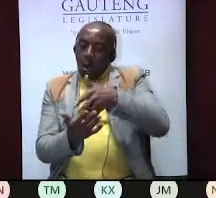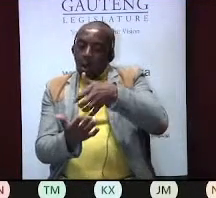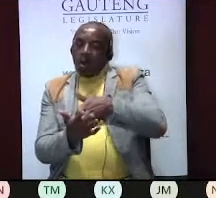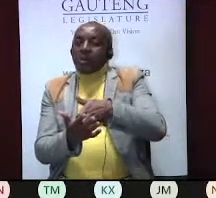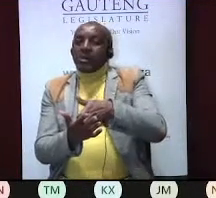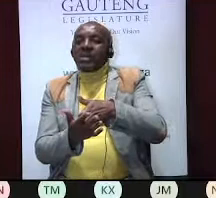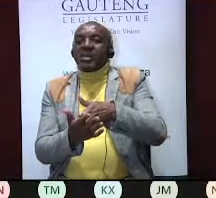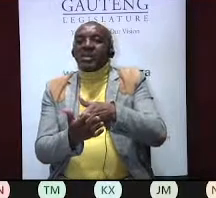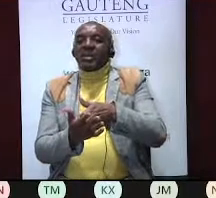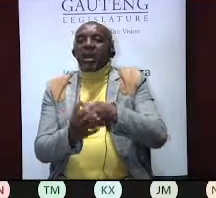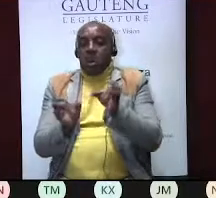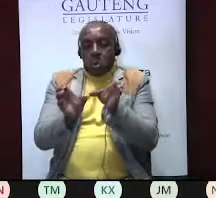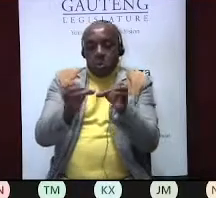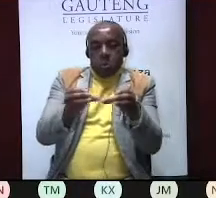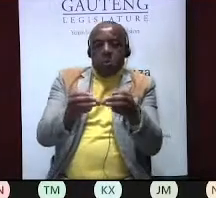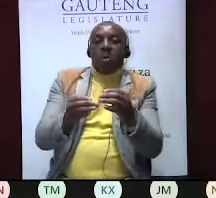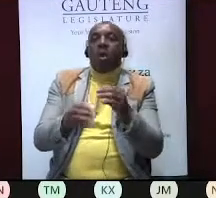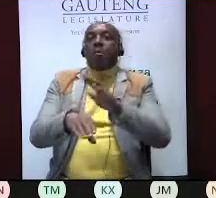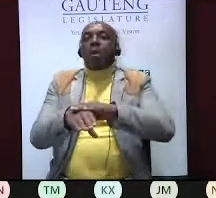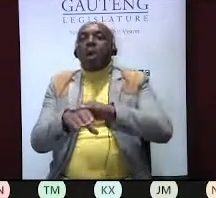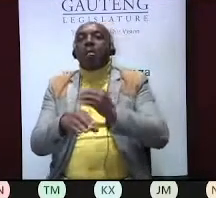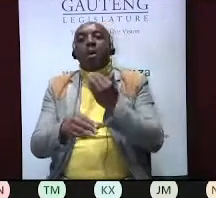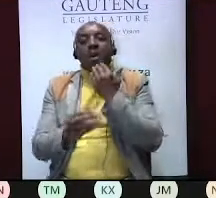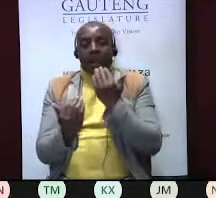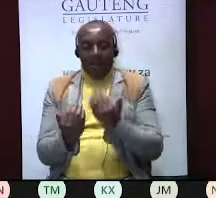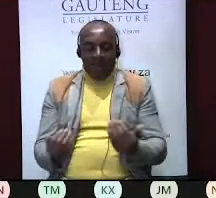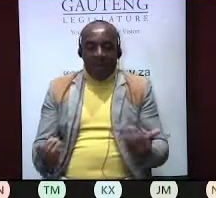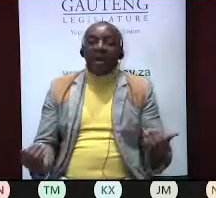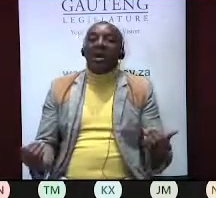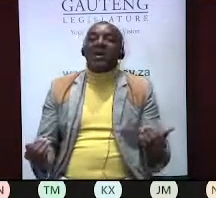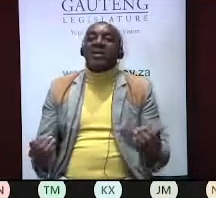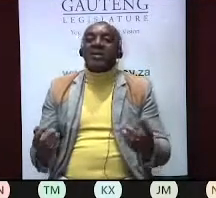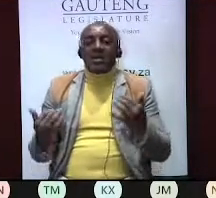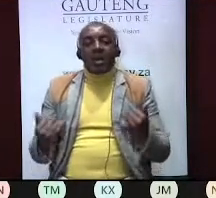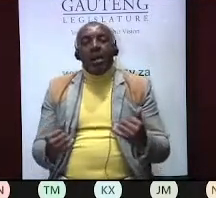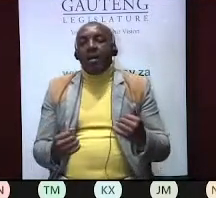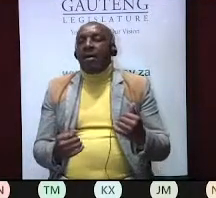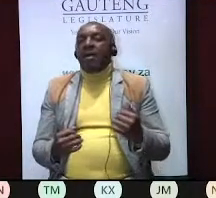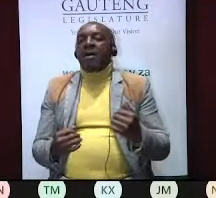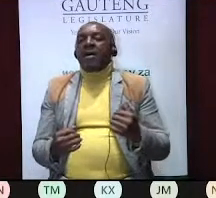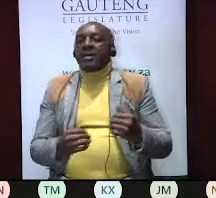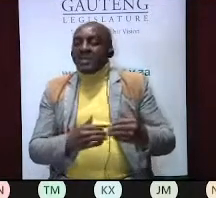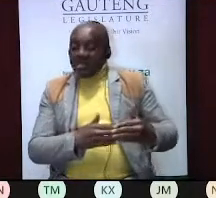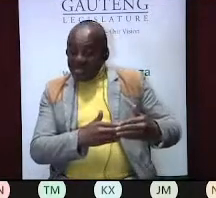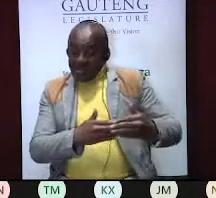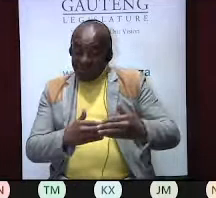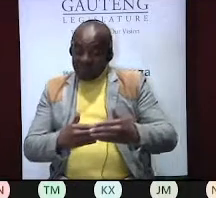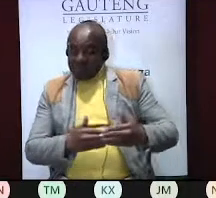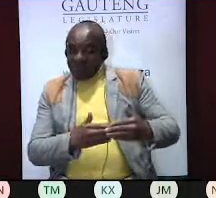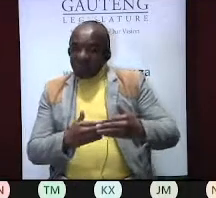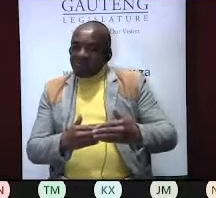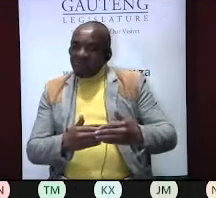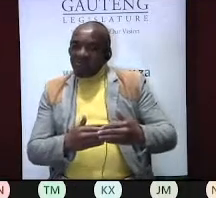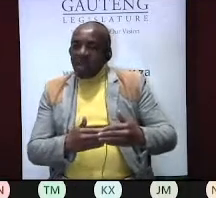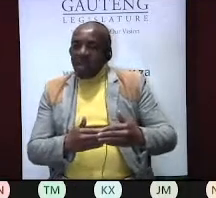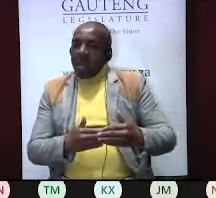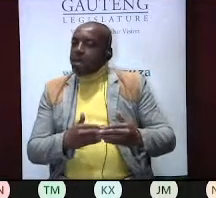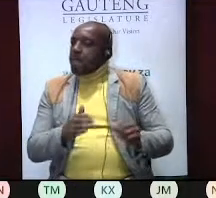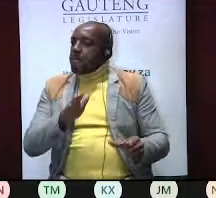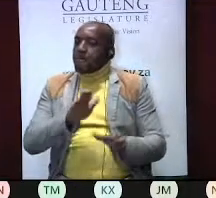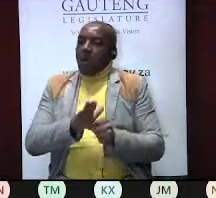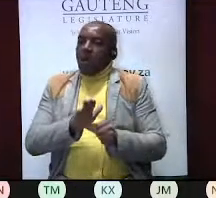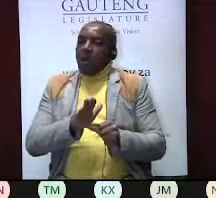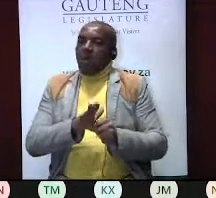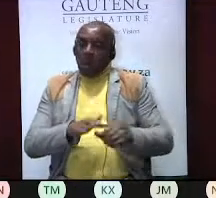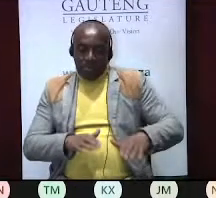children in particular, we always say it takes a village to raise a child, and I want to believe that our faith-based organization are